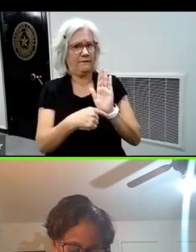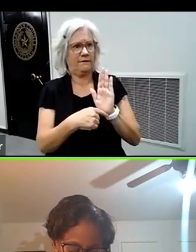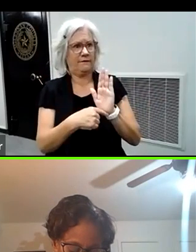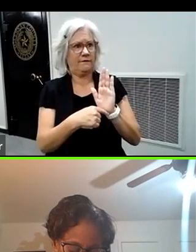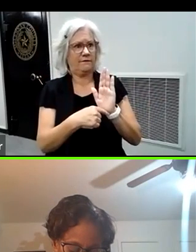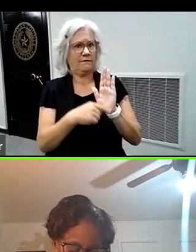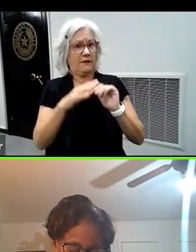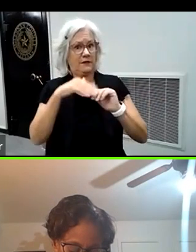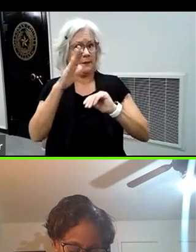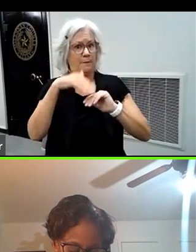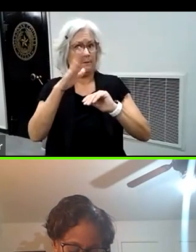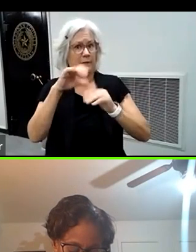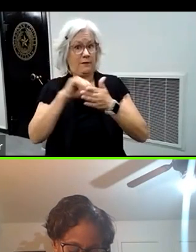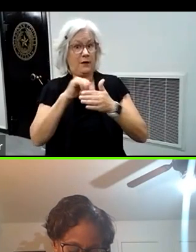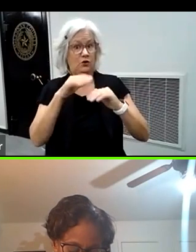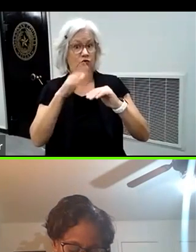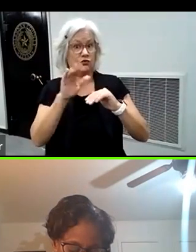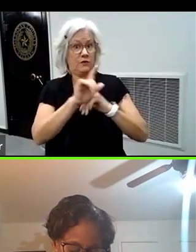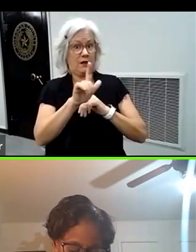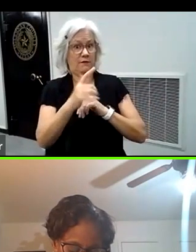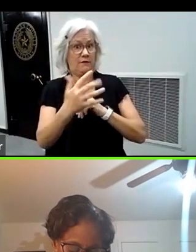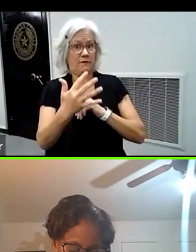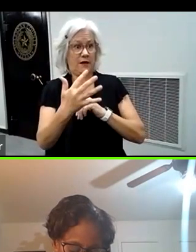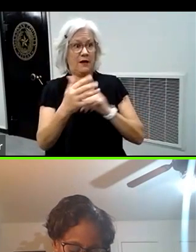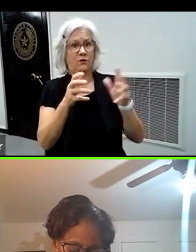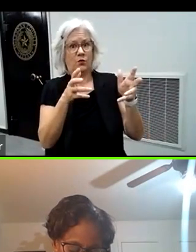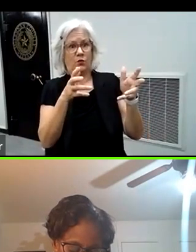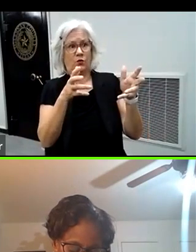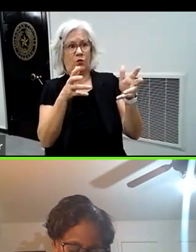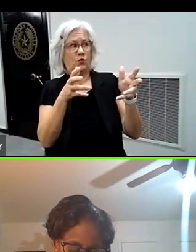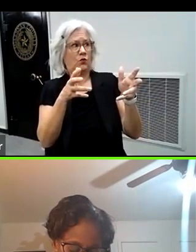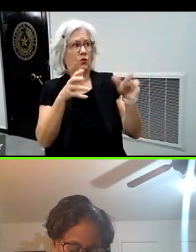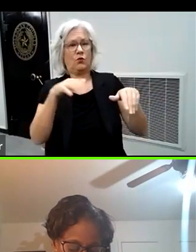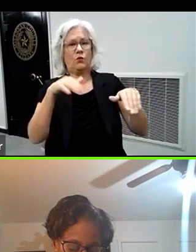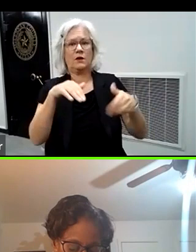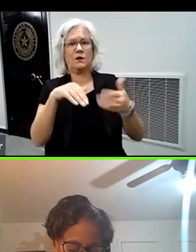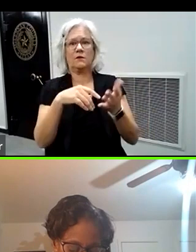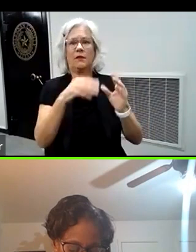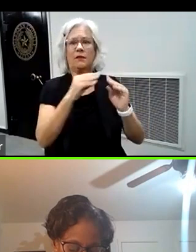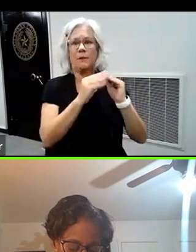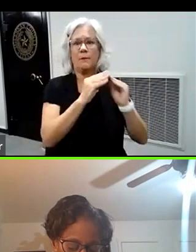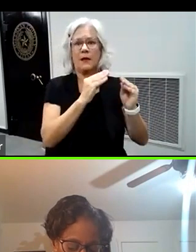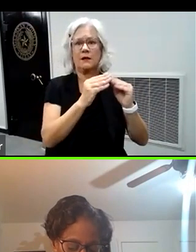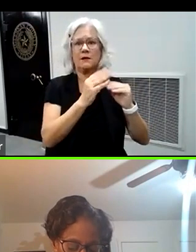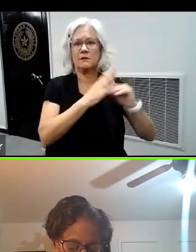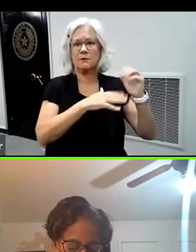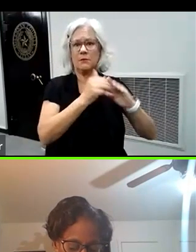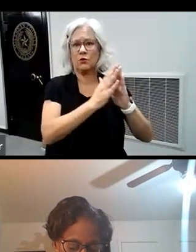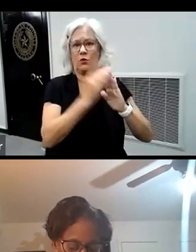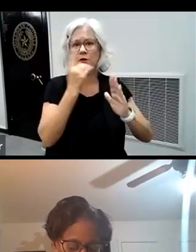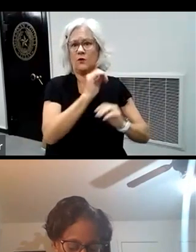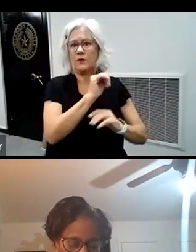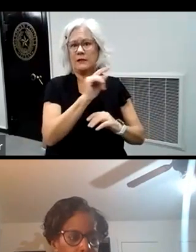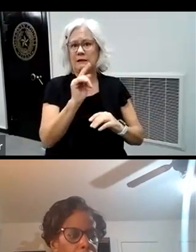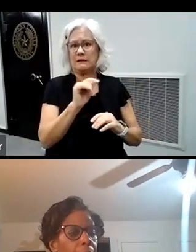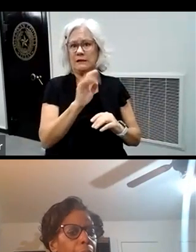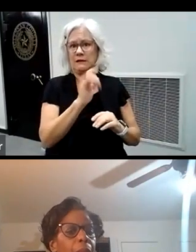Back to the top of the page. We left, we didn't get the maintenance building request for ATT.